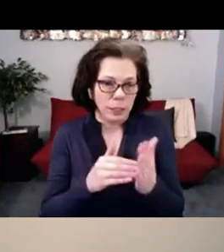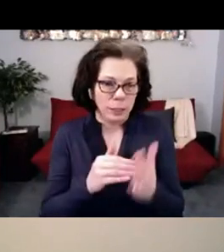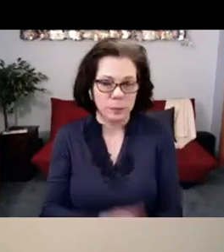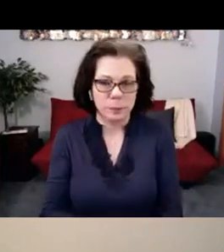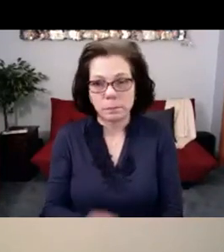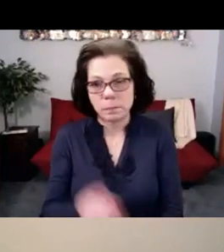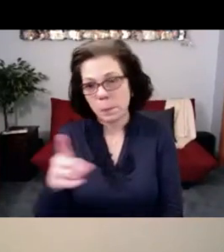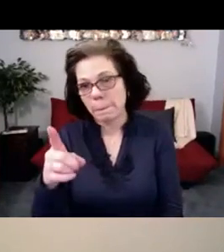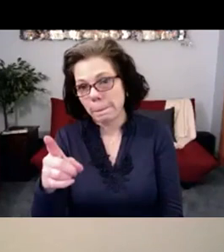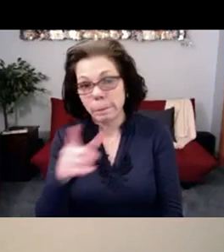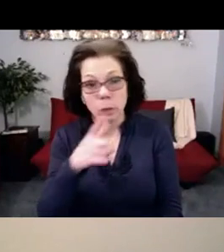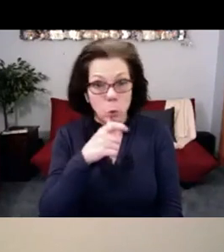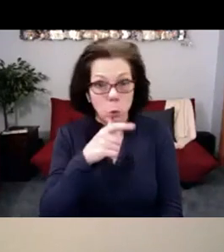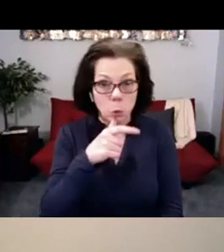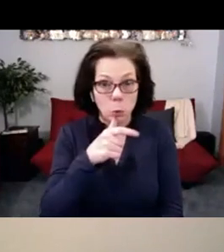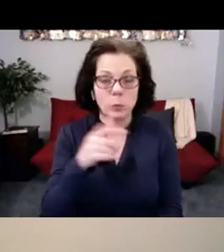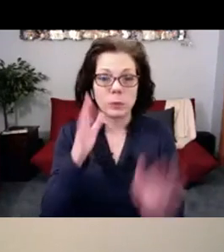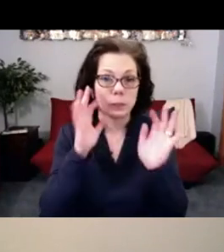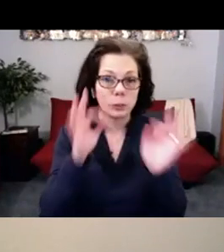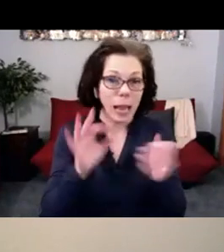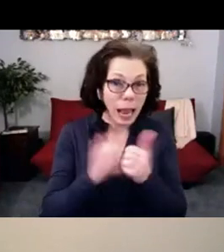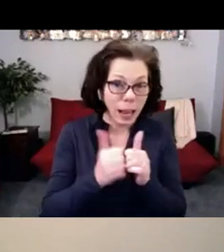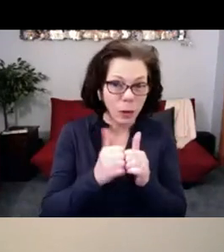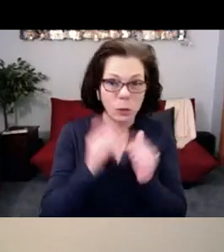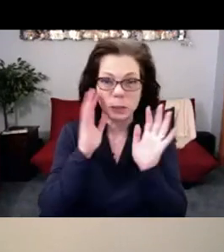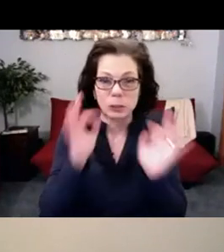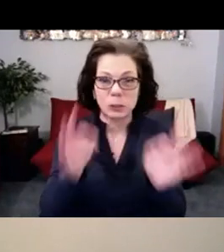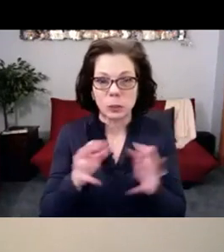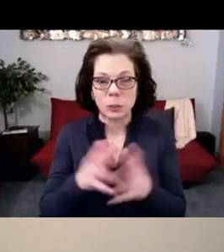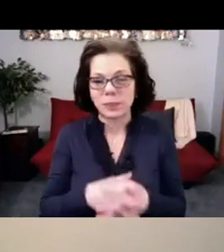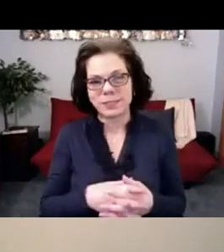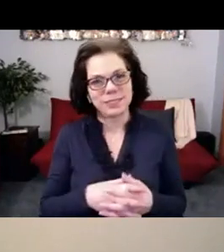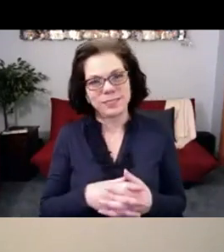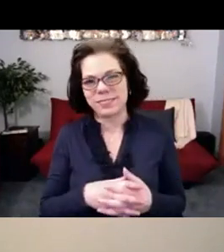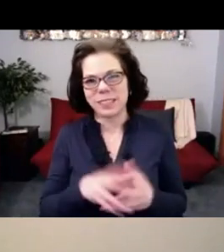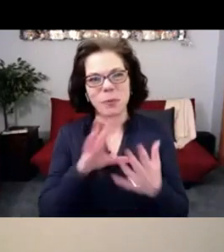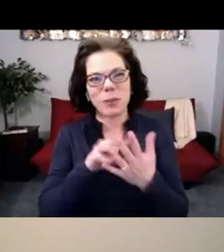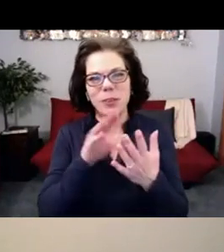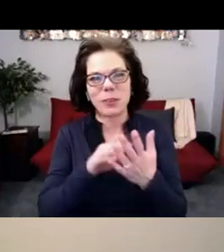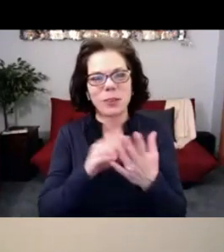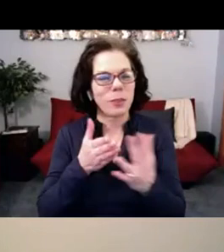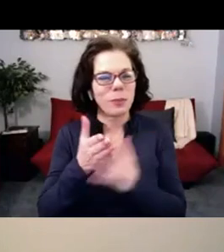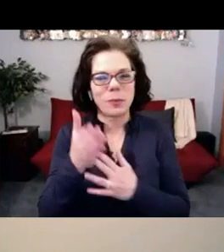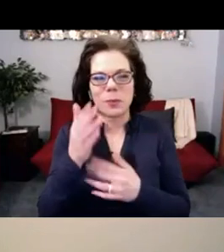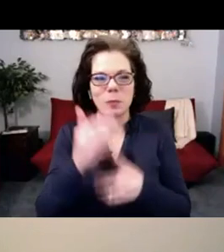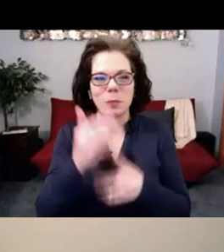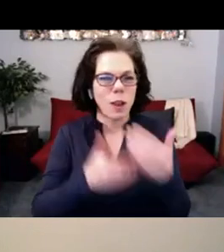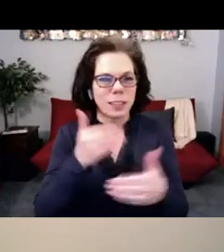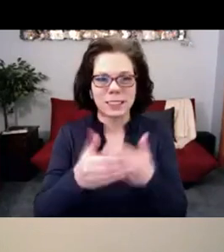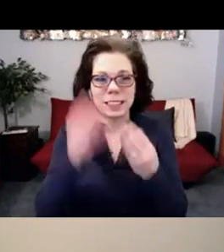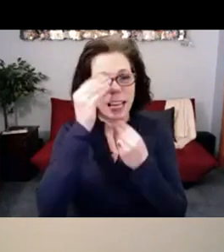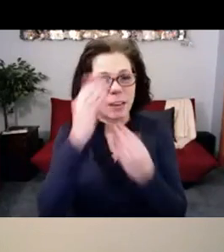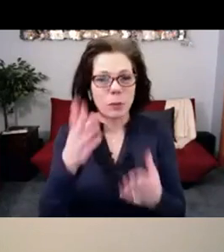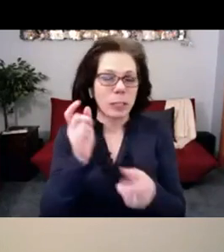Speculating on who's going to be there and how we do that, I'll tell you, we learned through this process that the information changes and shifts so